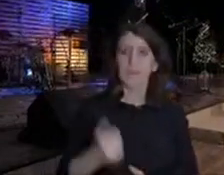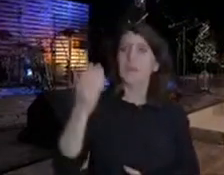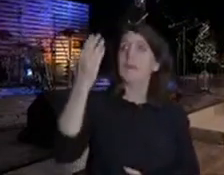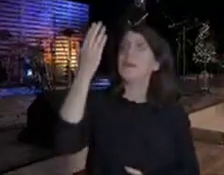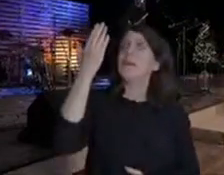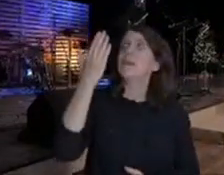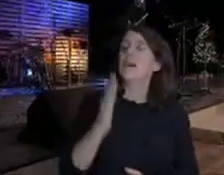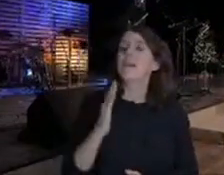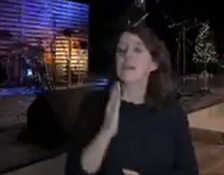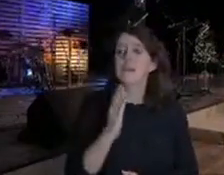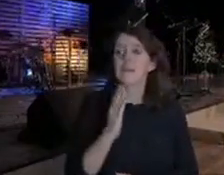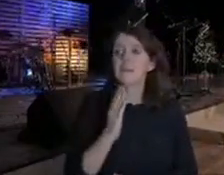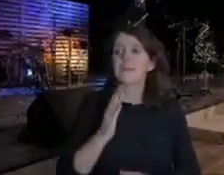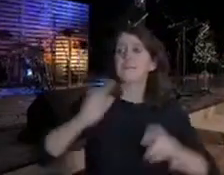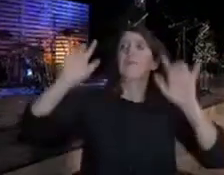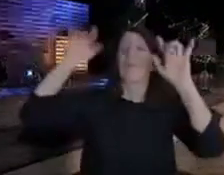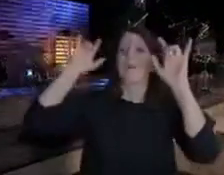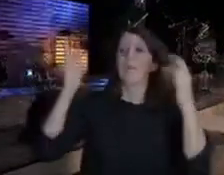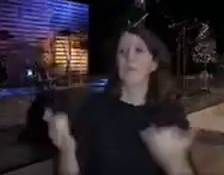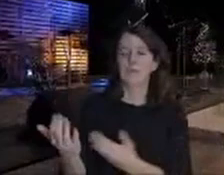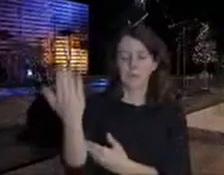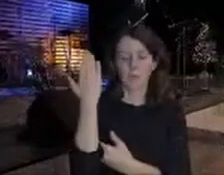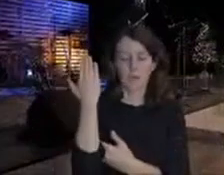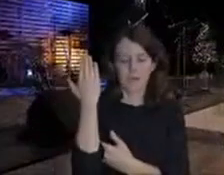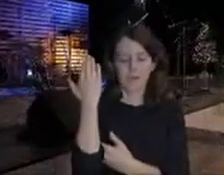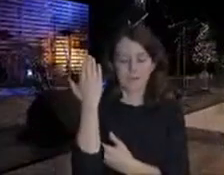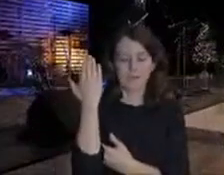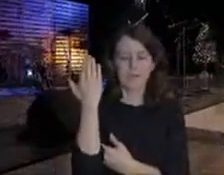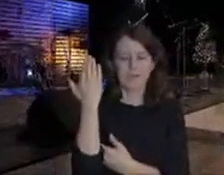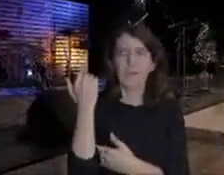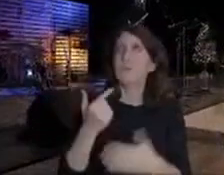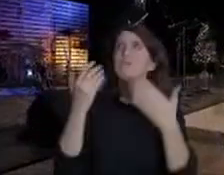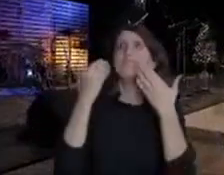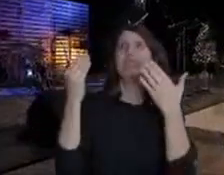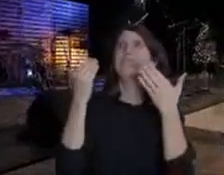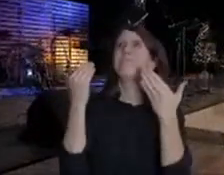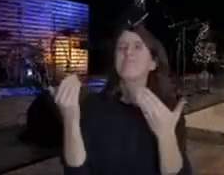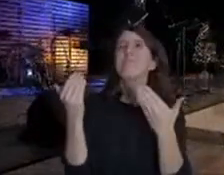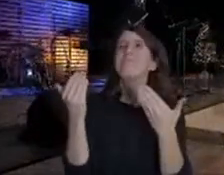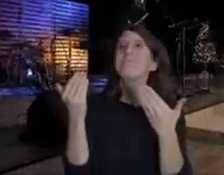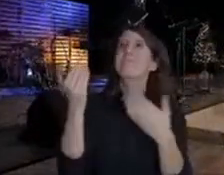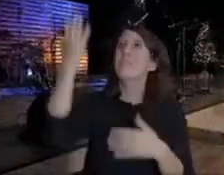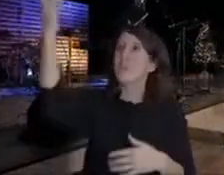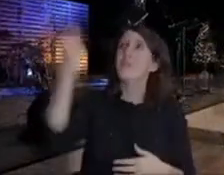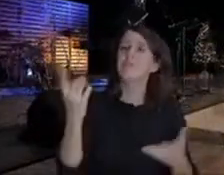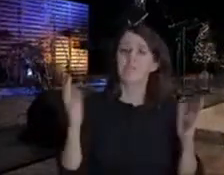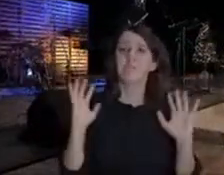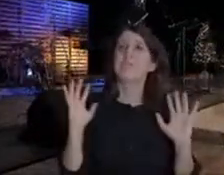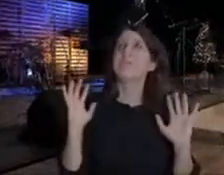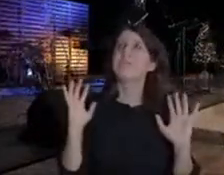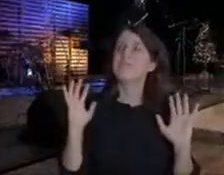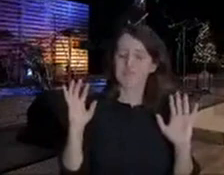God, we love you this morning, and we are so grateful that you came.